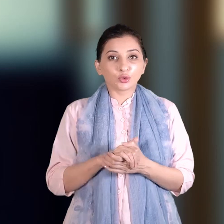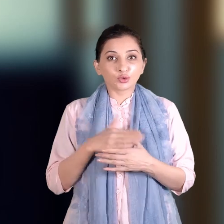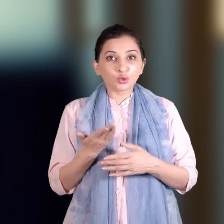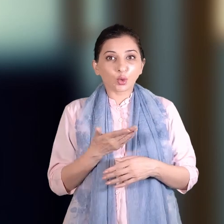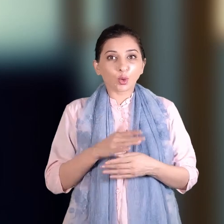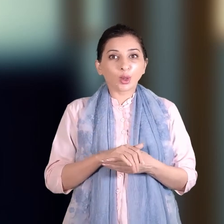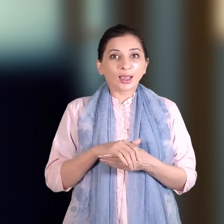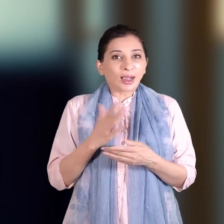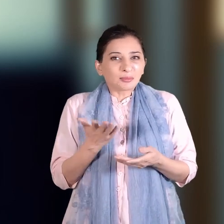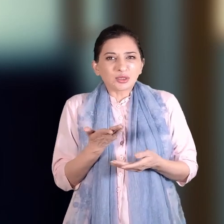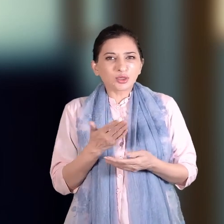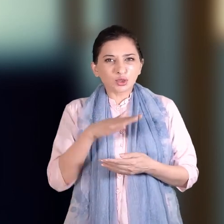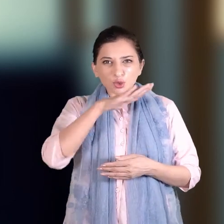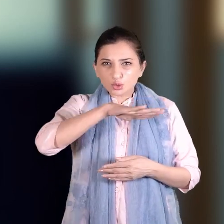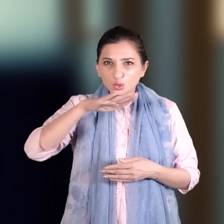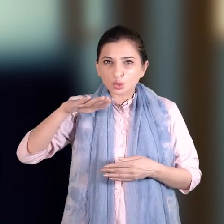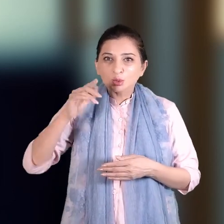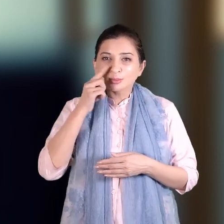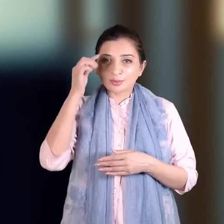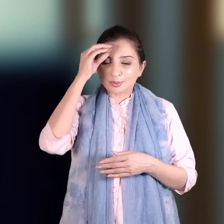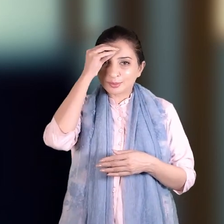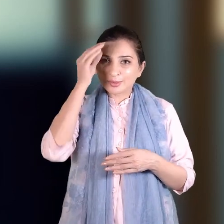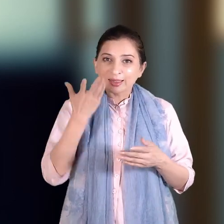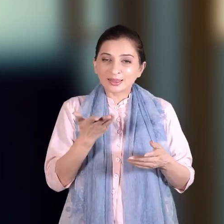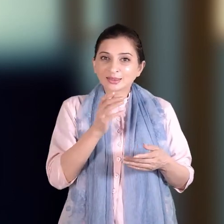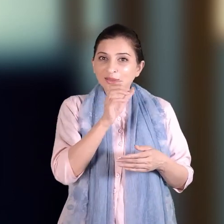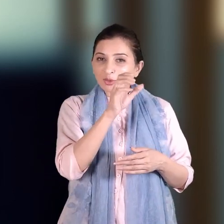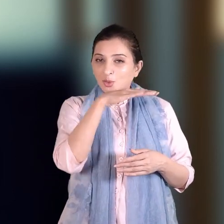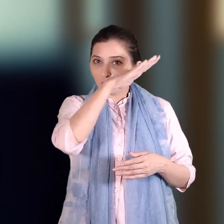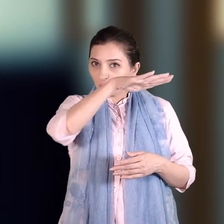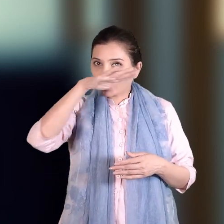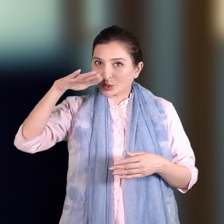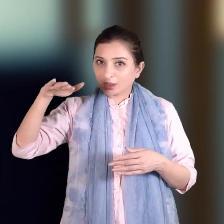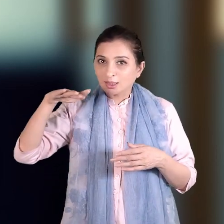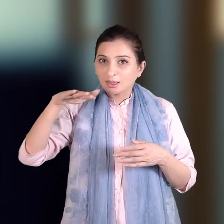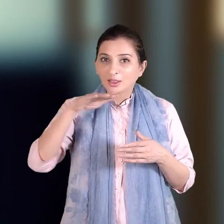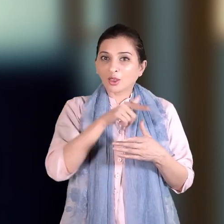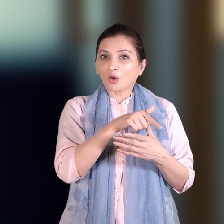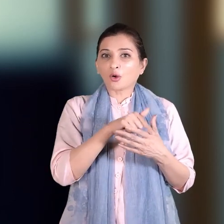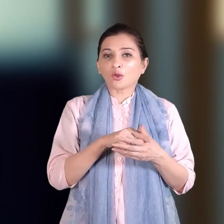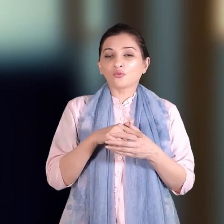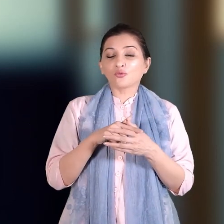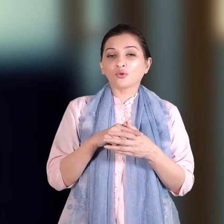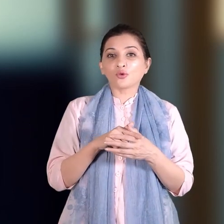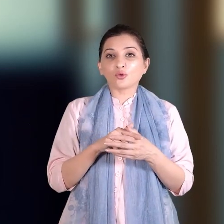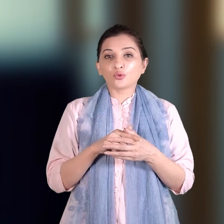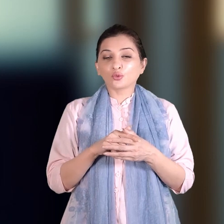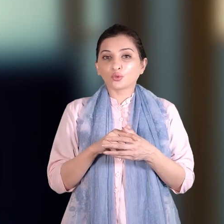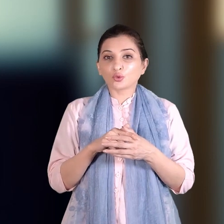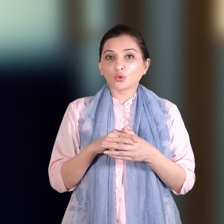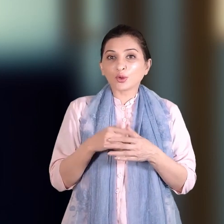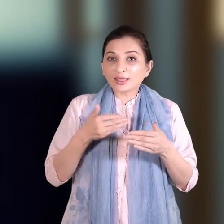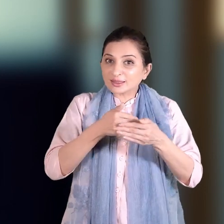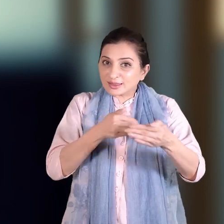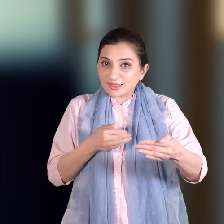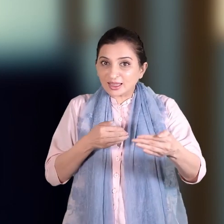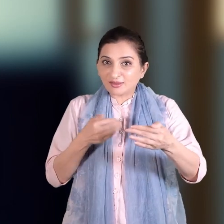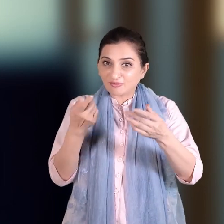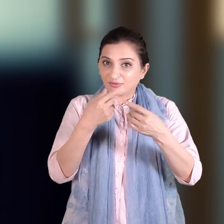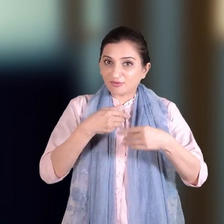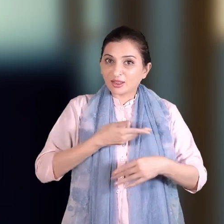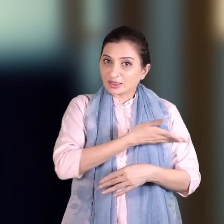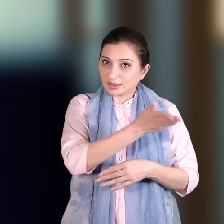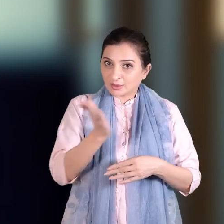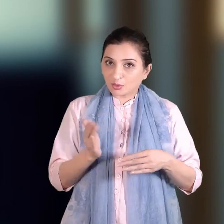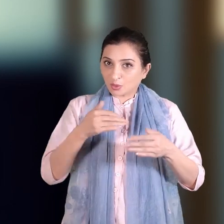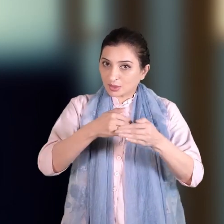mothers, especially partners, also need to provide a safe and judgment-free space for